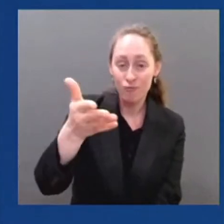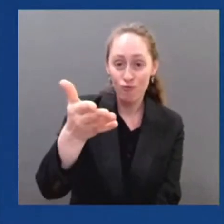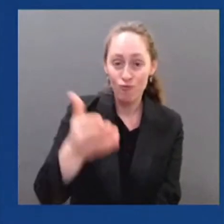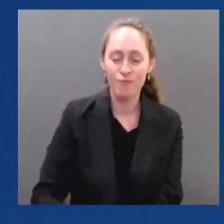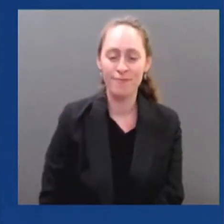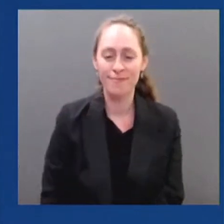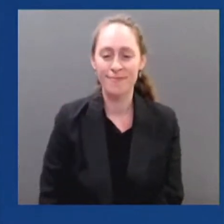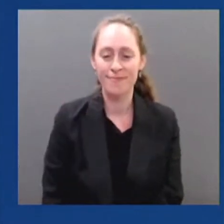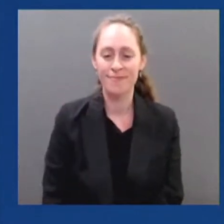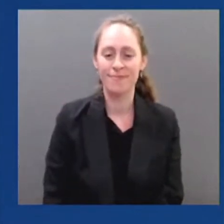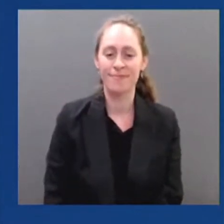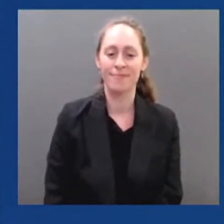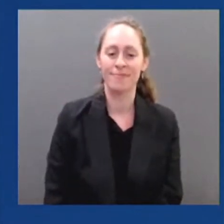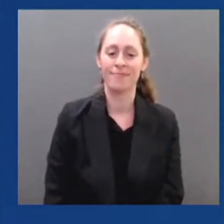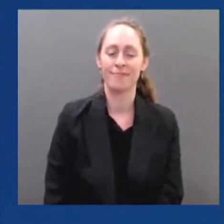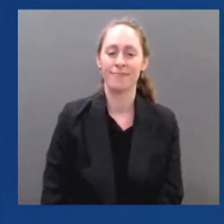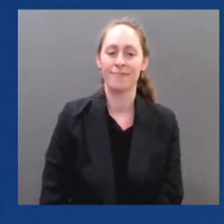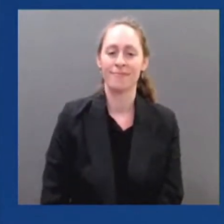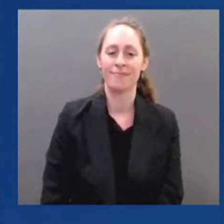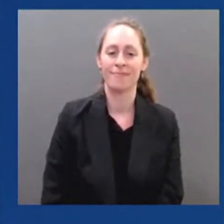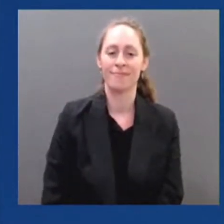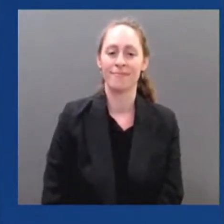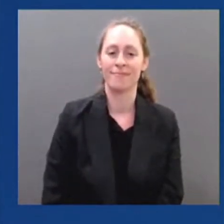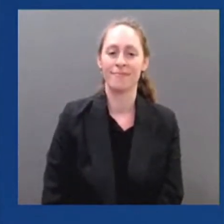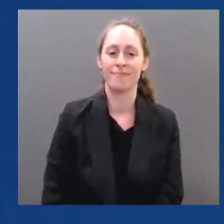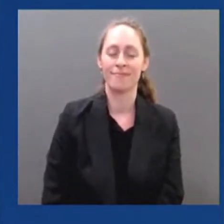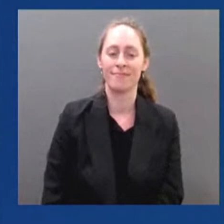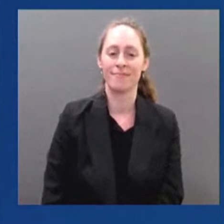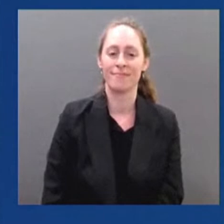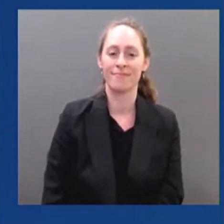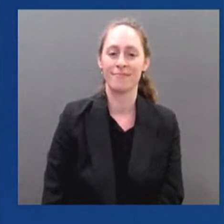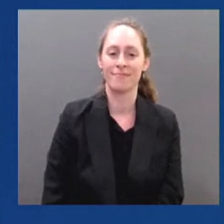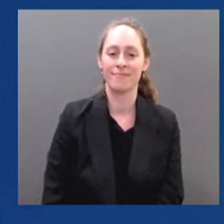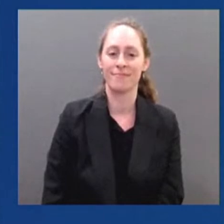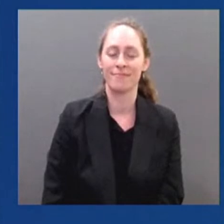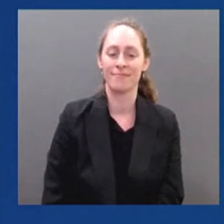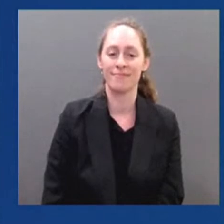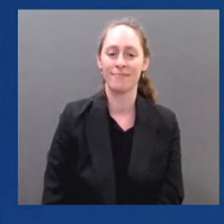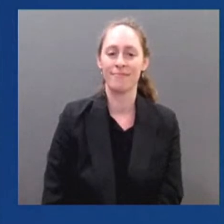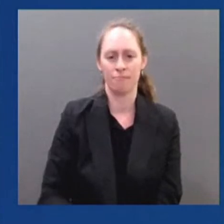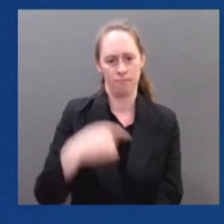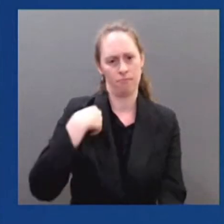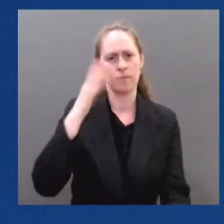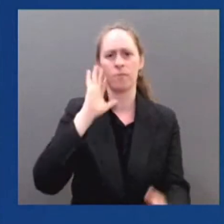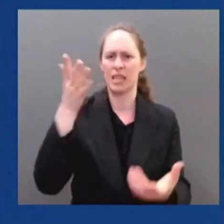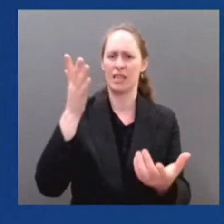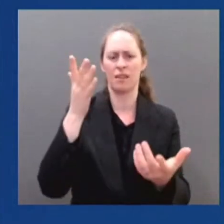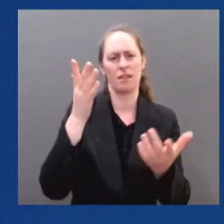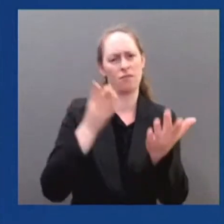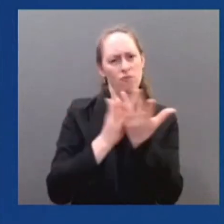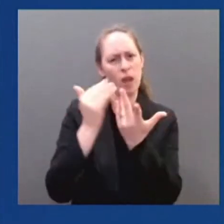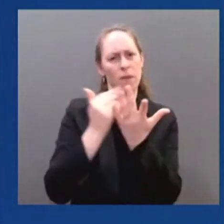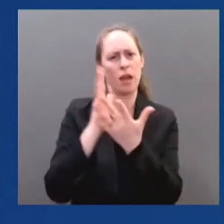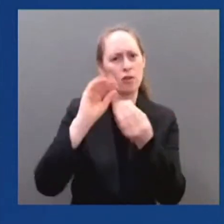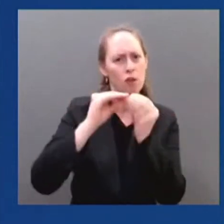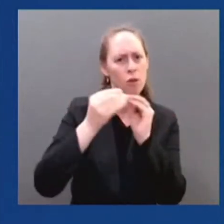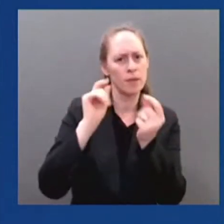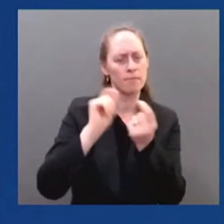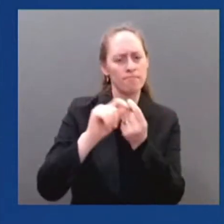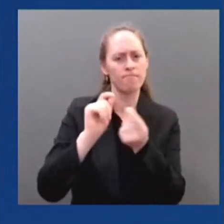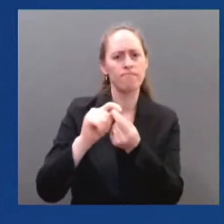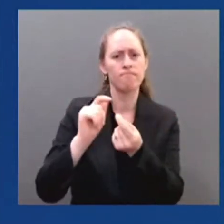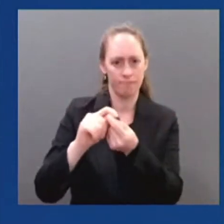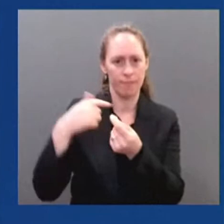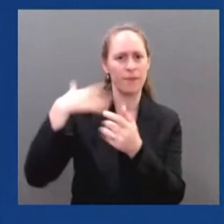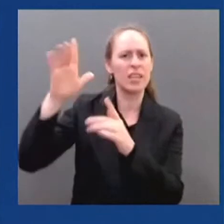We plan to be very transparent in terms of the administration numbers, as we have been for all of our cohorts of children and adults getting vaccinated and